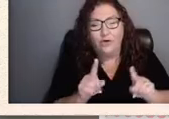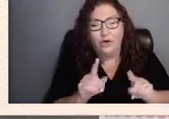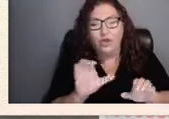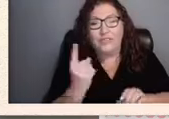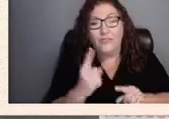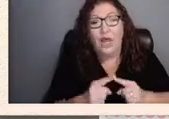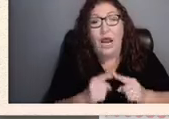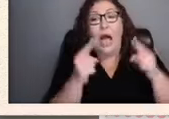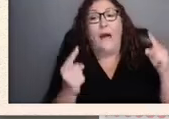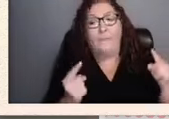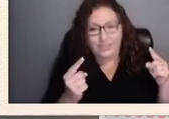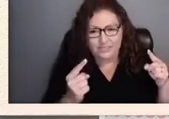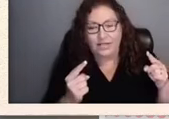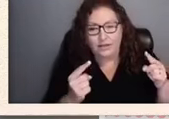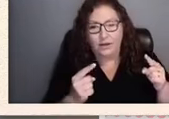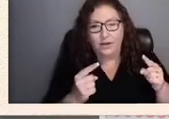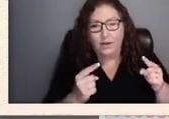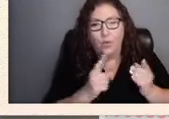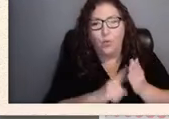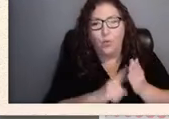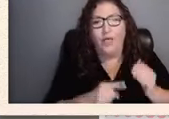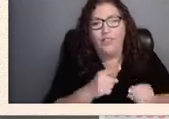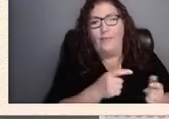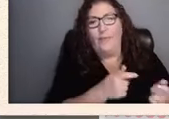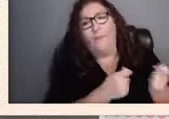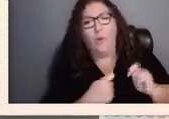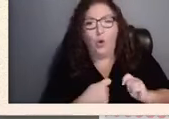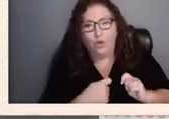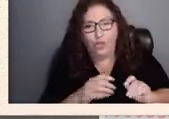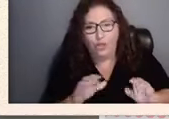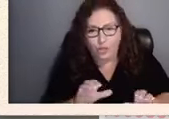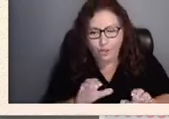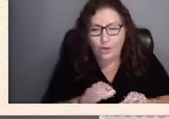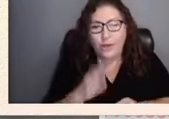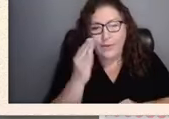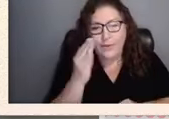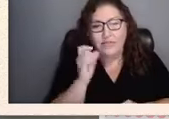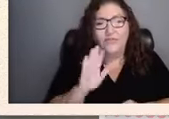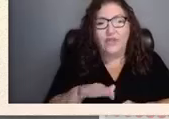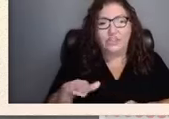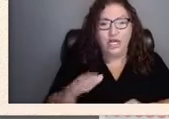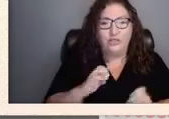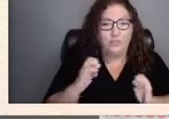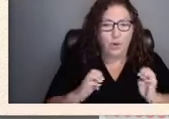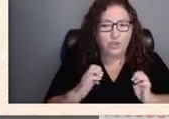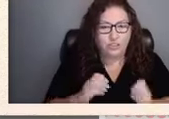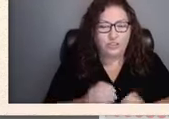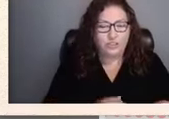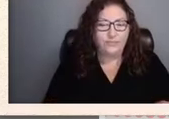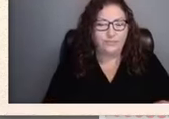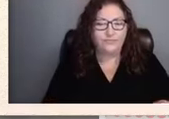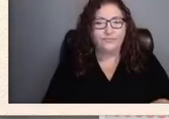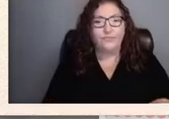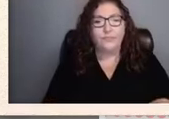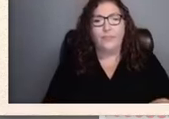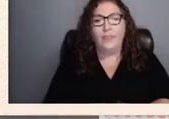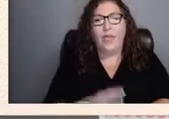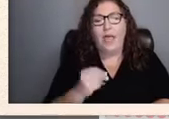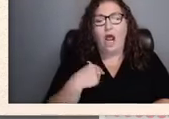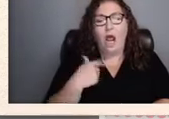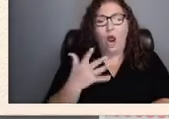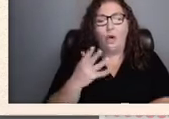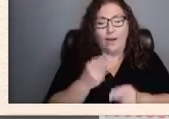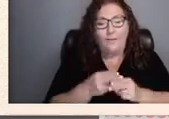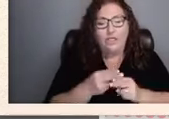what they're being pulled into doing because of their child's emotions and their own. I've already mentioned exposure